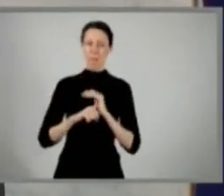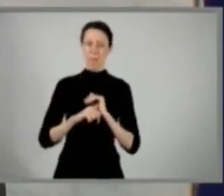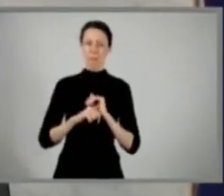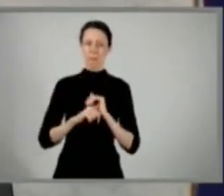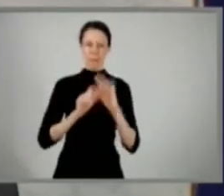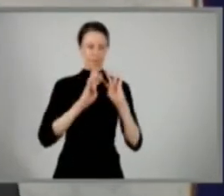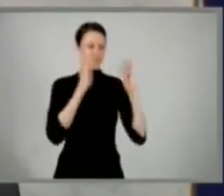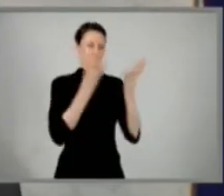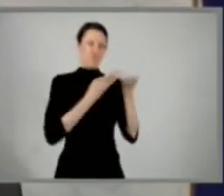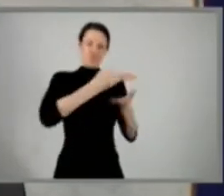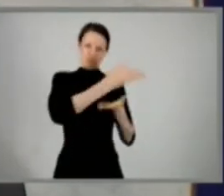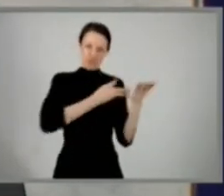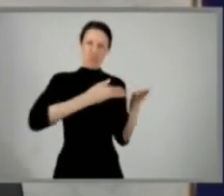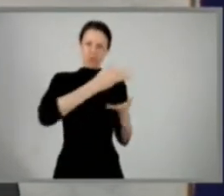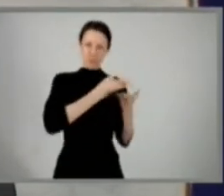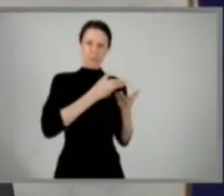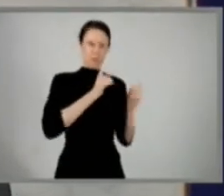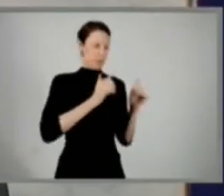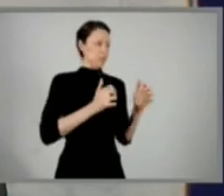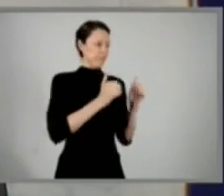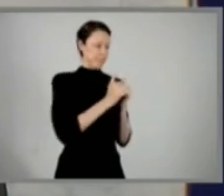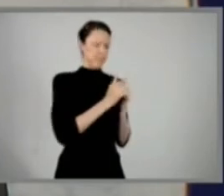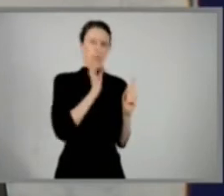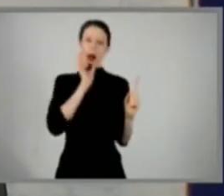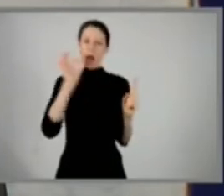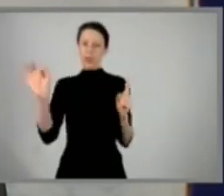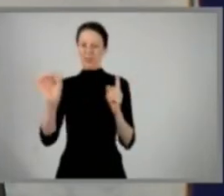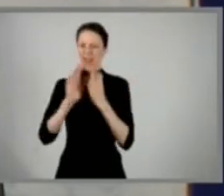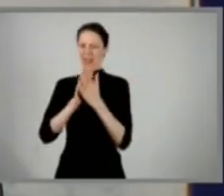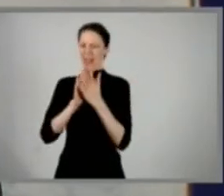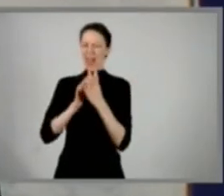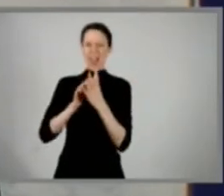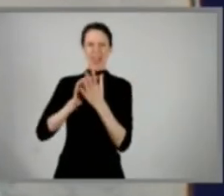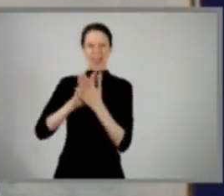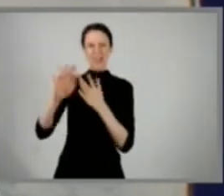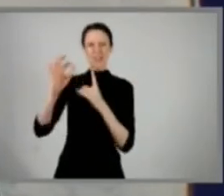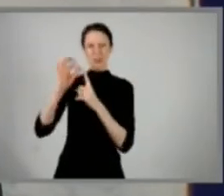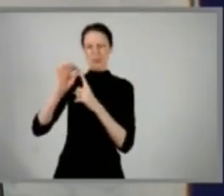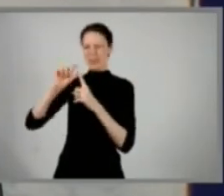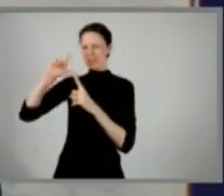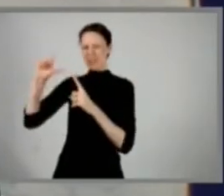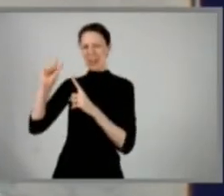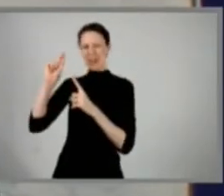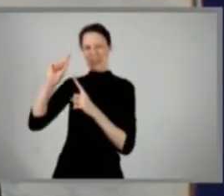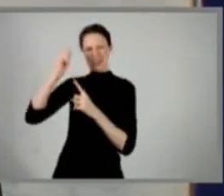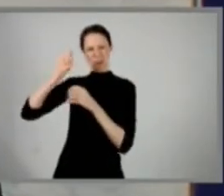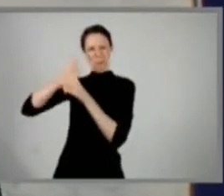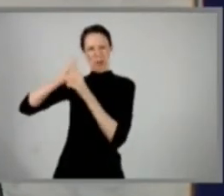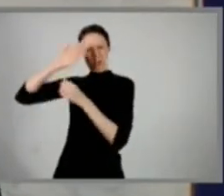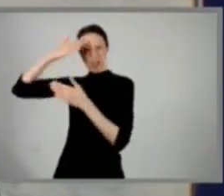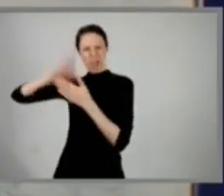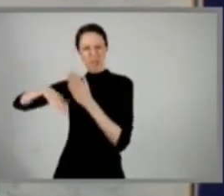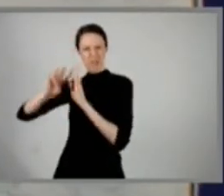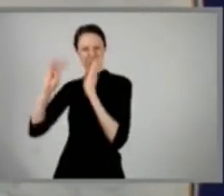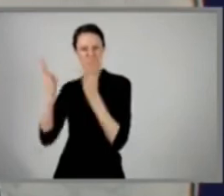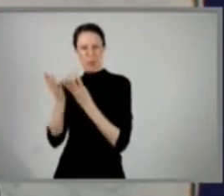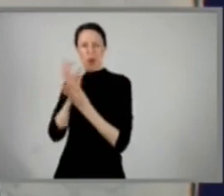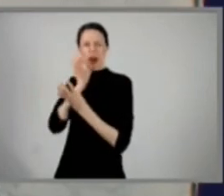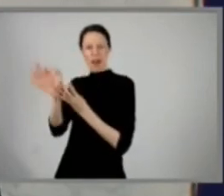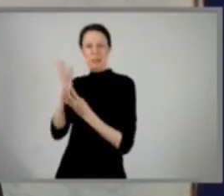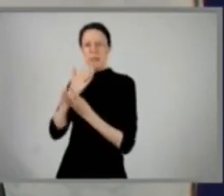Protection Principal Committee, the HPPC, to do further work on this, and we have done, looking at a general way of